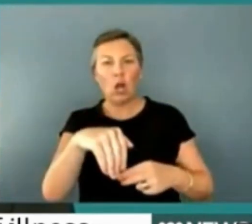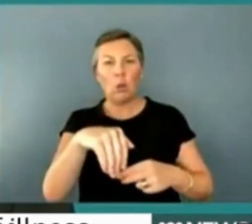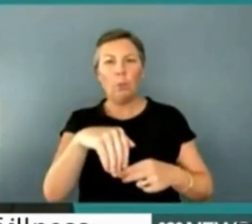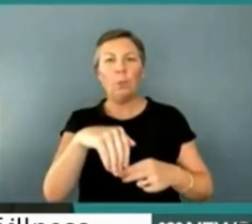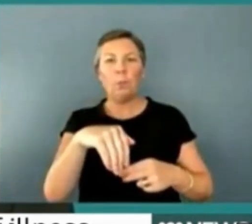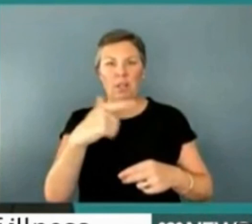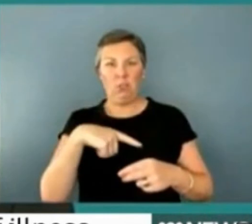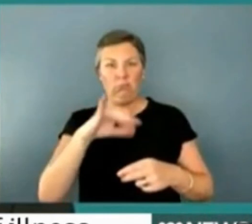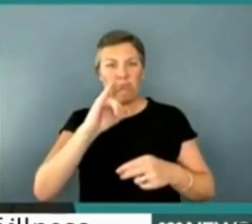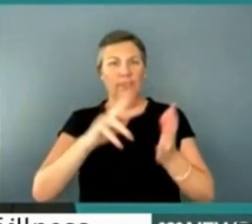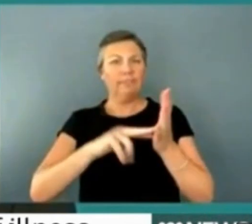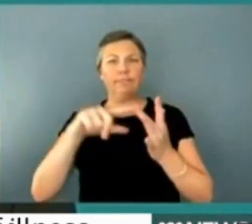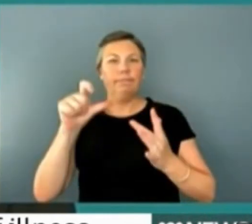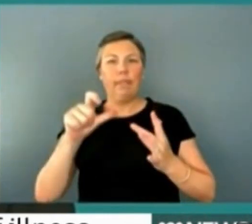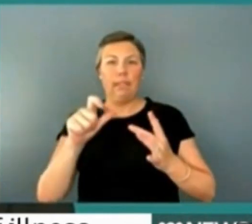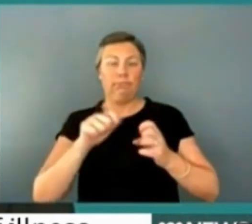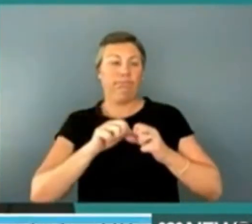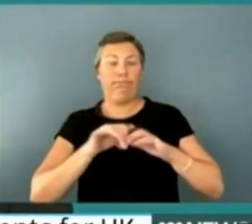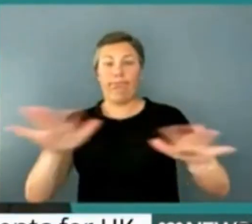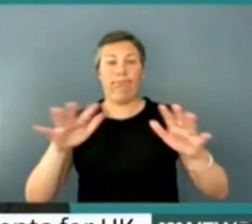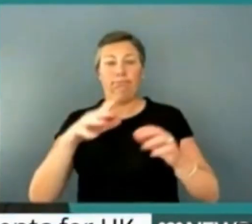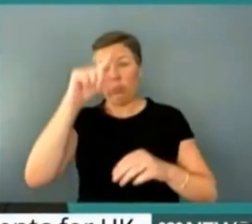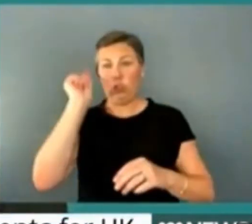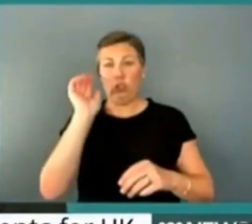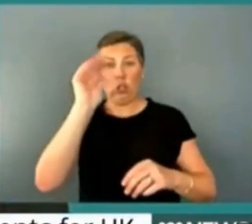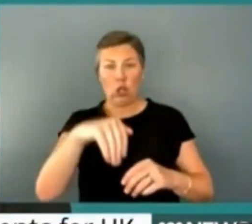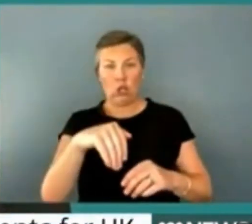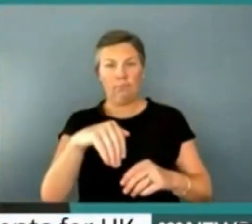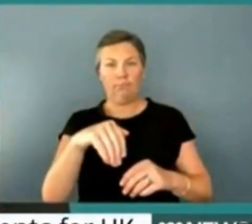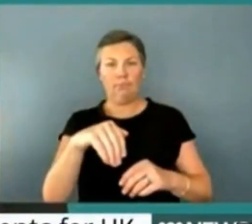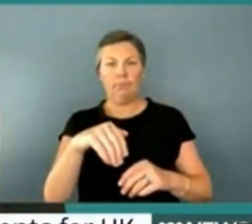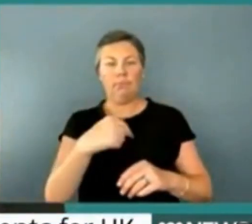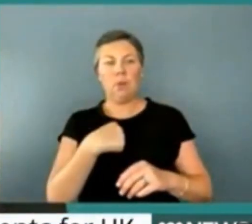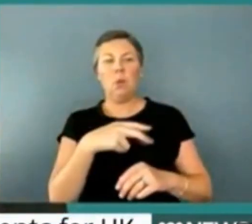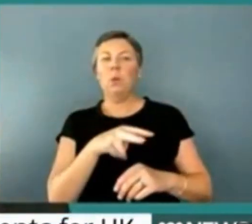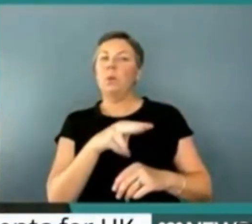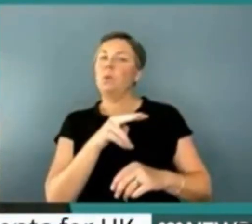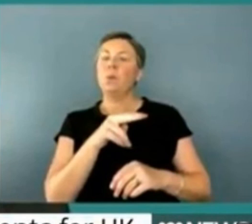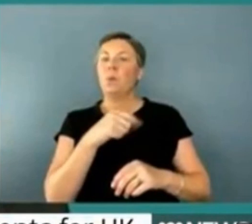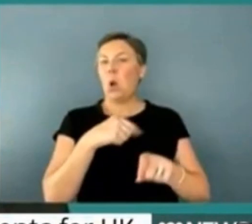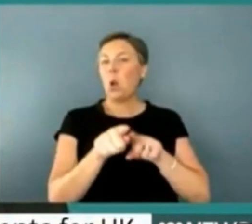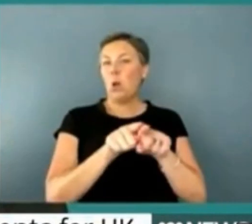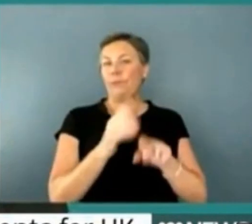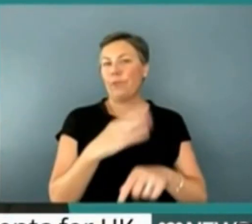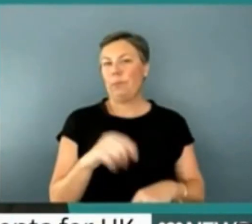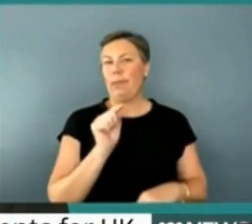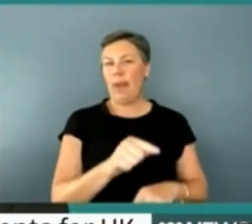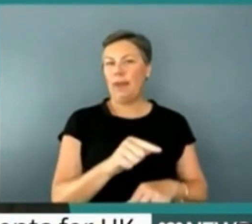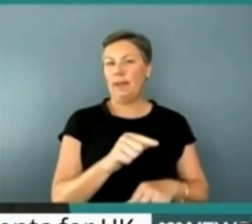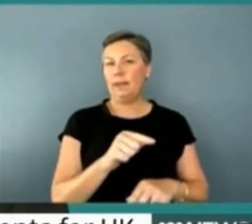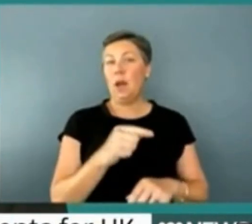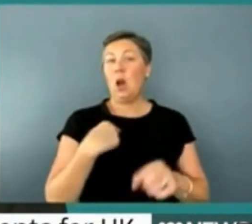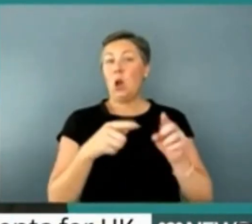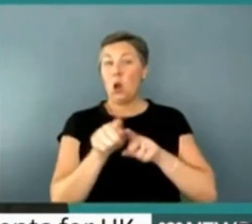homes in Victoria under control. We've really learned from that experience in terms of the importance of coordination and